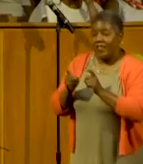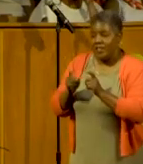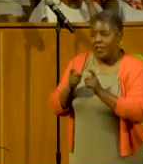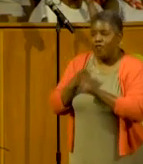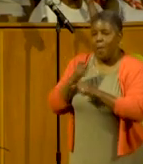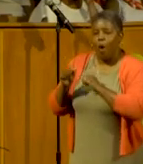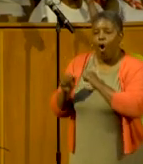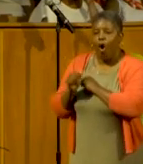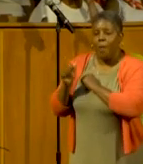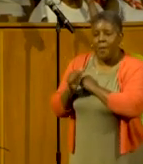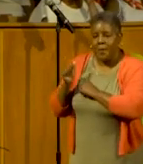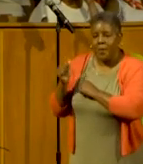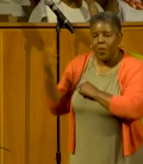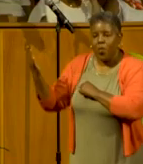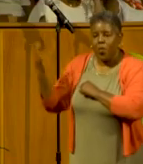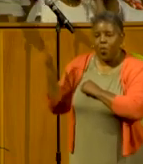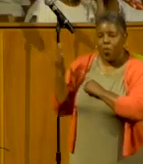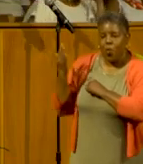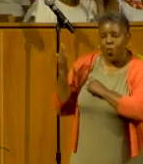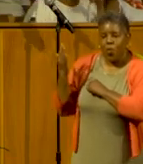harm.